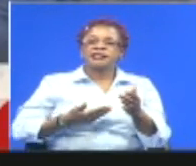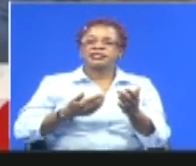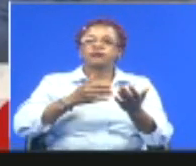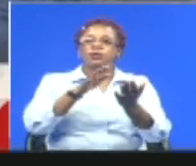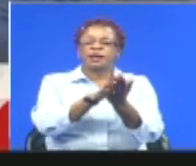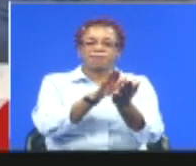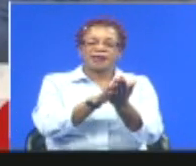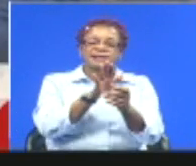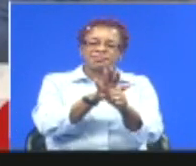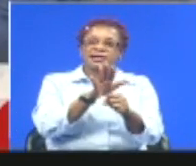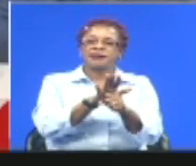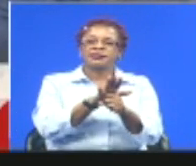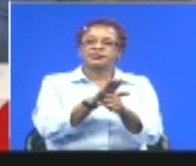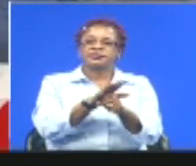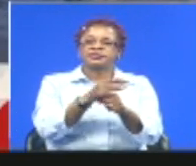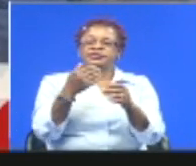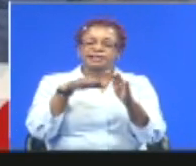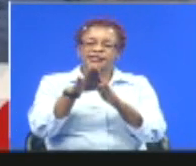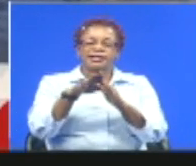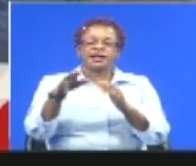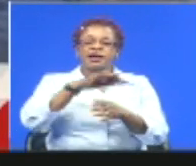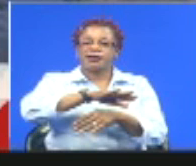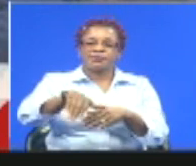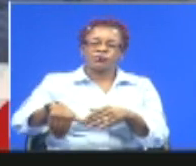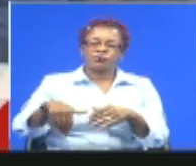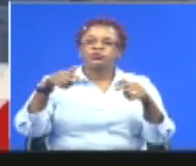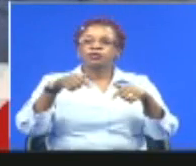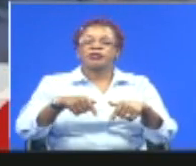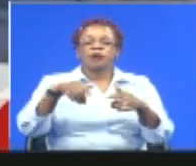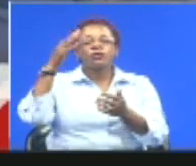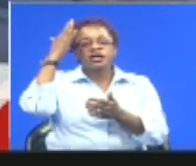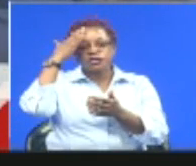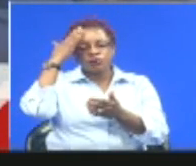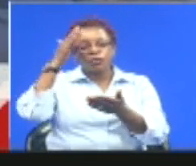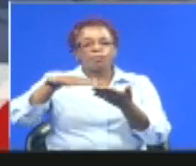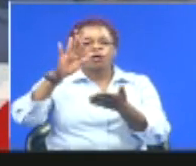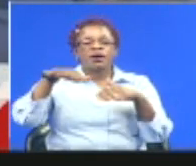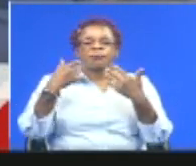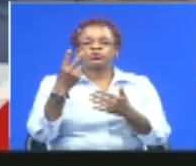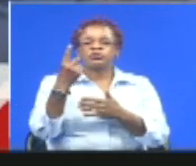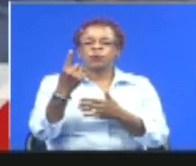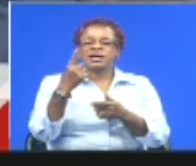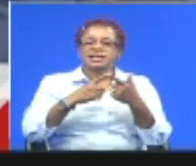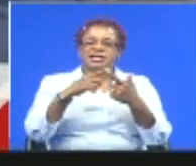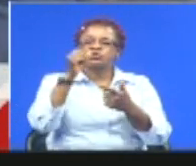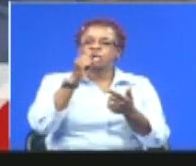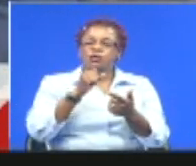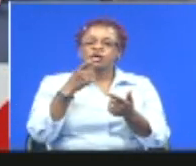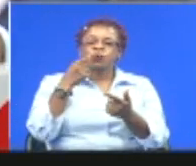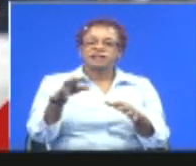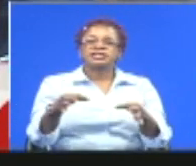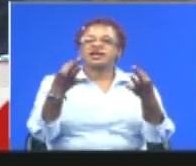as many clean sheets as possible in Cameroon. Tonight, we get to know more about the 21-year-old who was discovered,